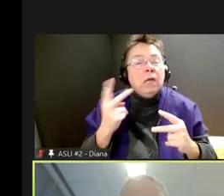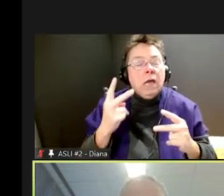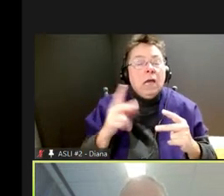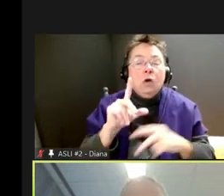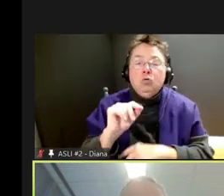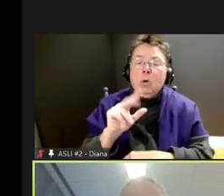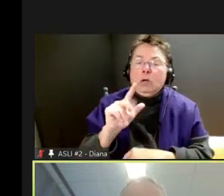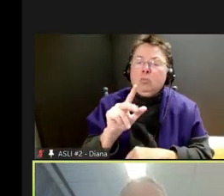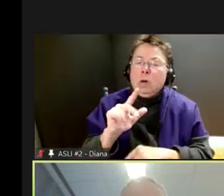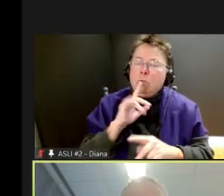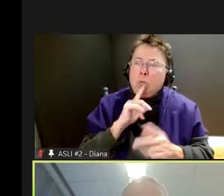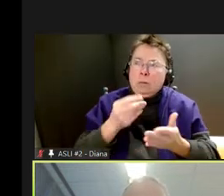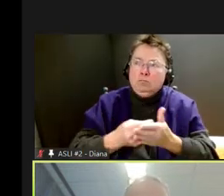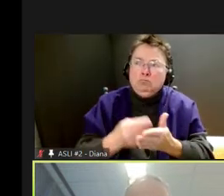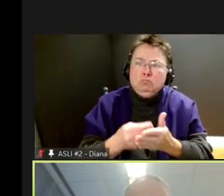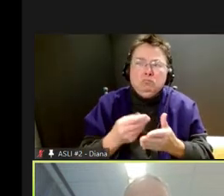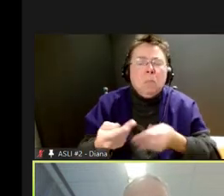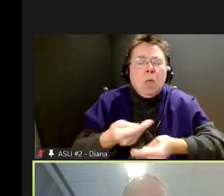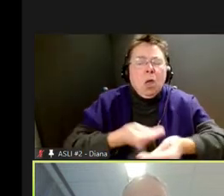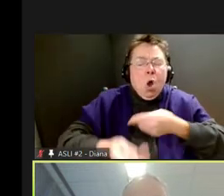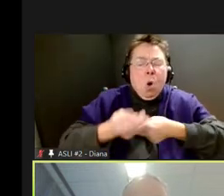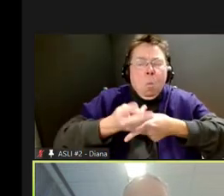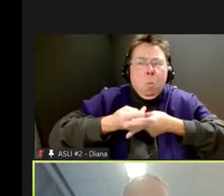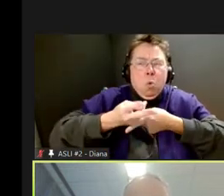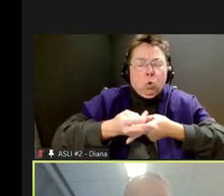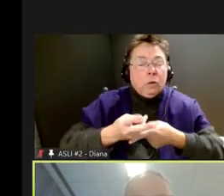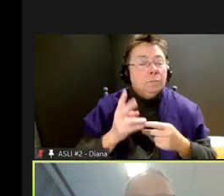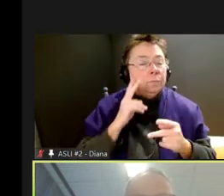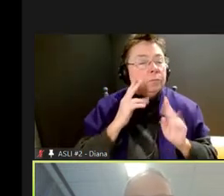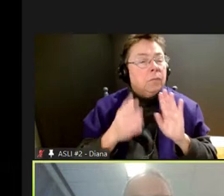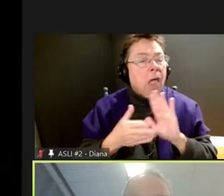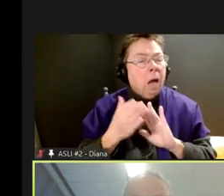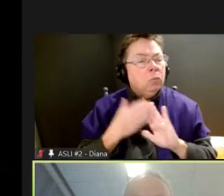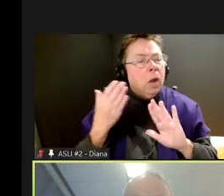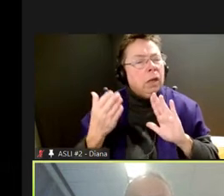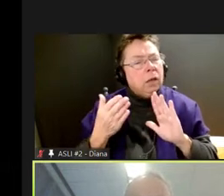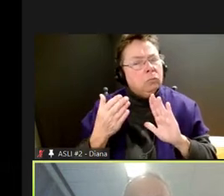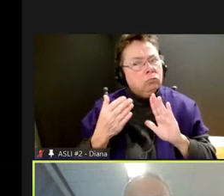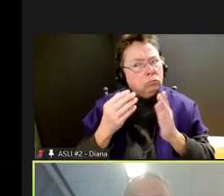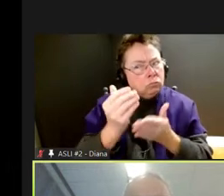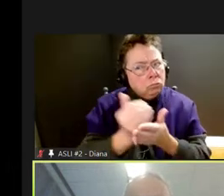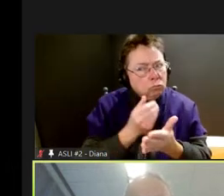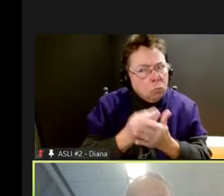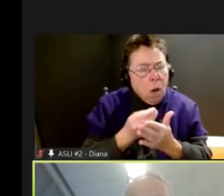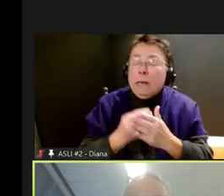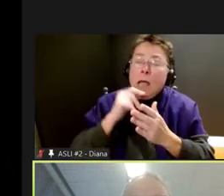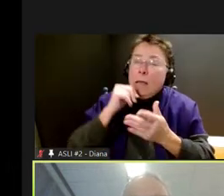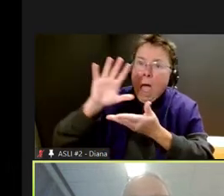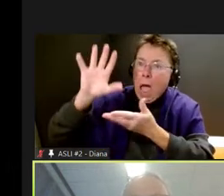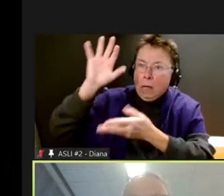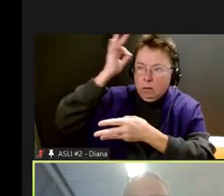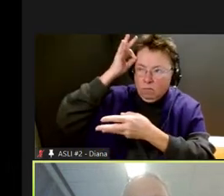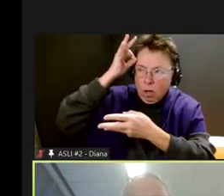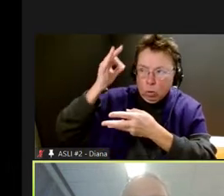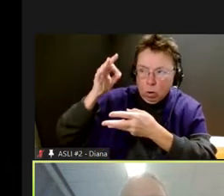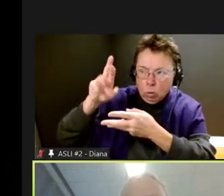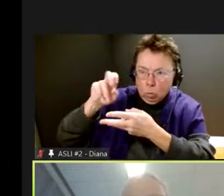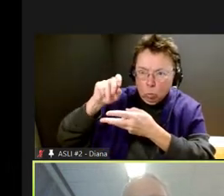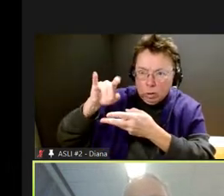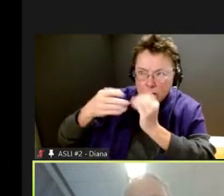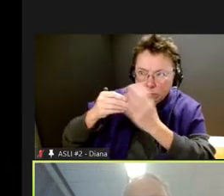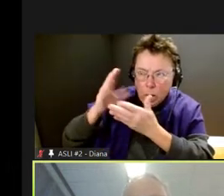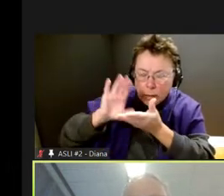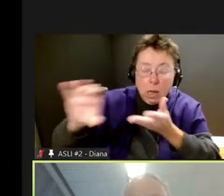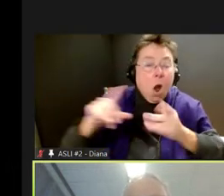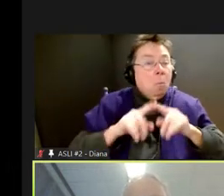prudent budget. We see operating revenues, excluding federal relief funds, are expected to increase